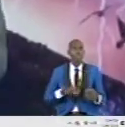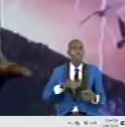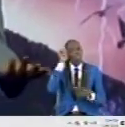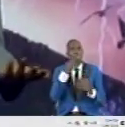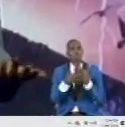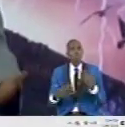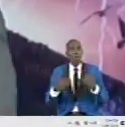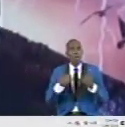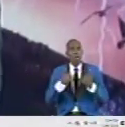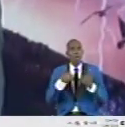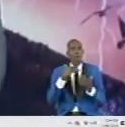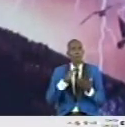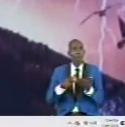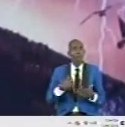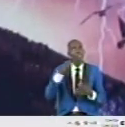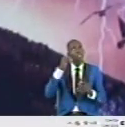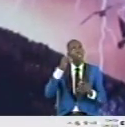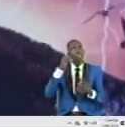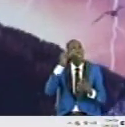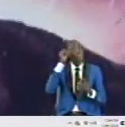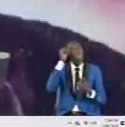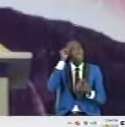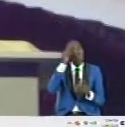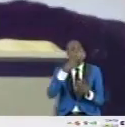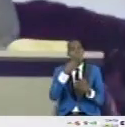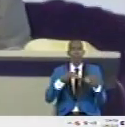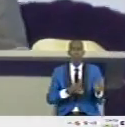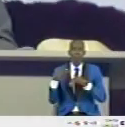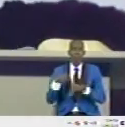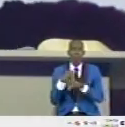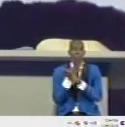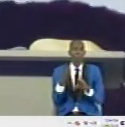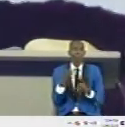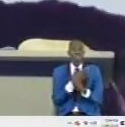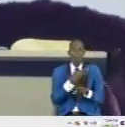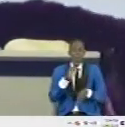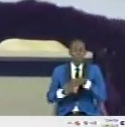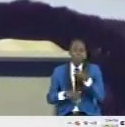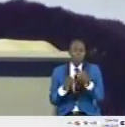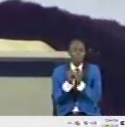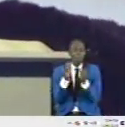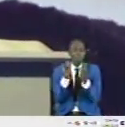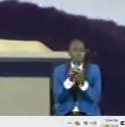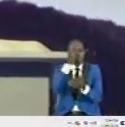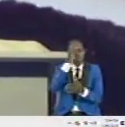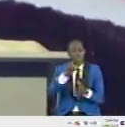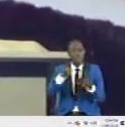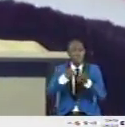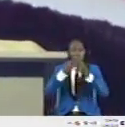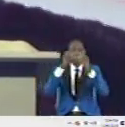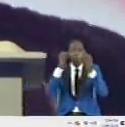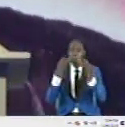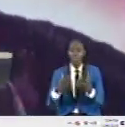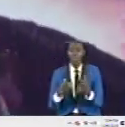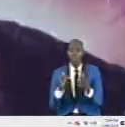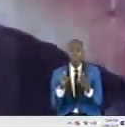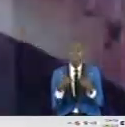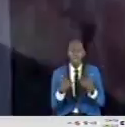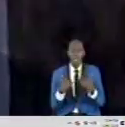me its blood has set me free and they work with that understanding as many as what